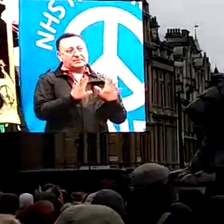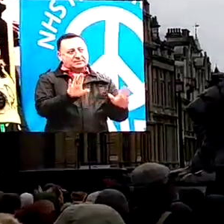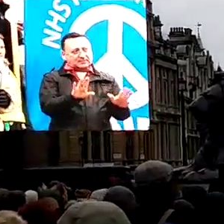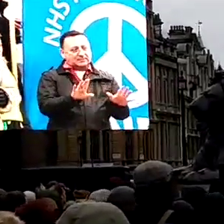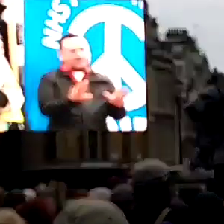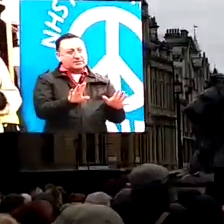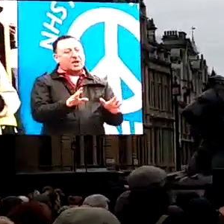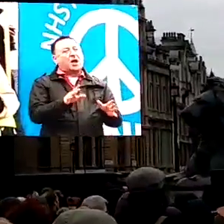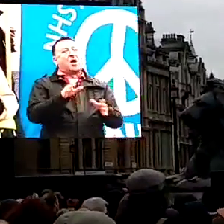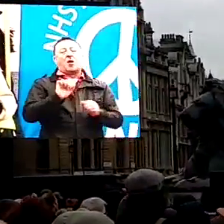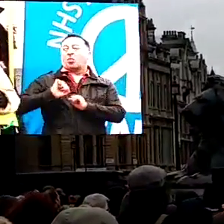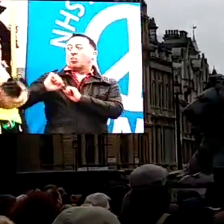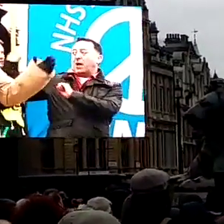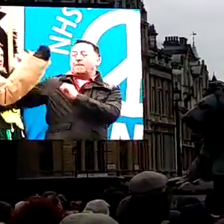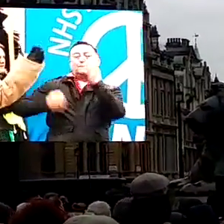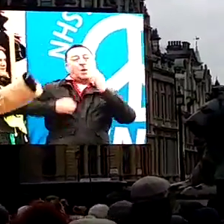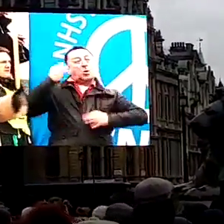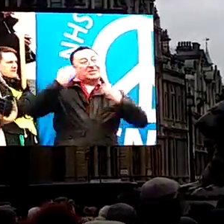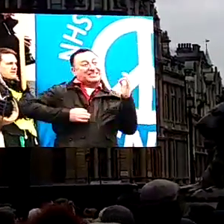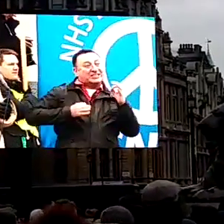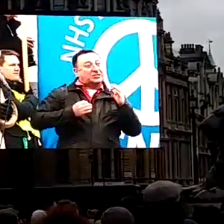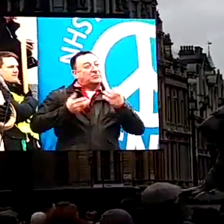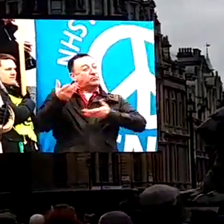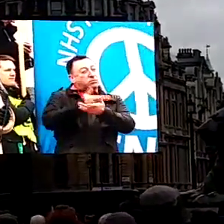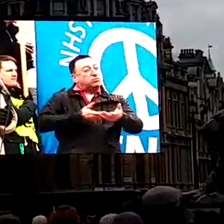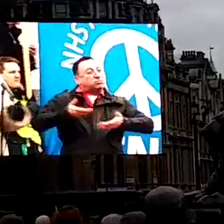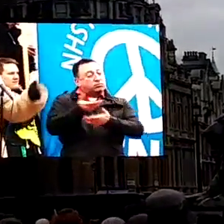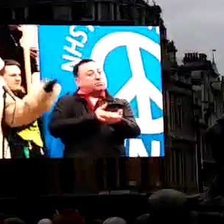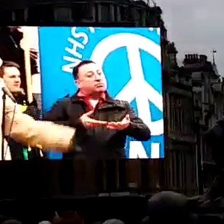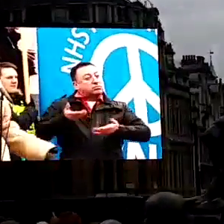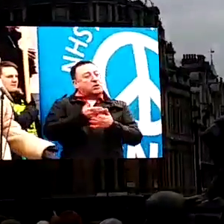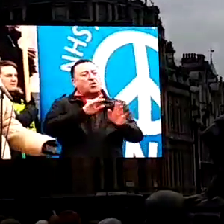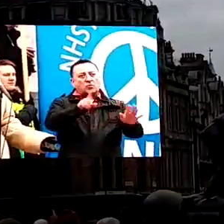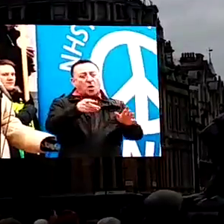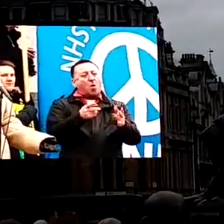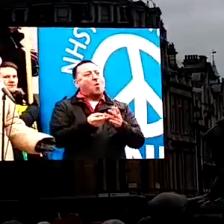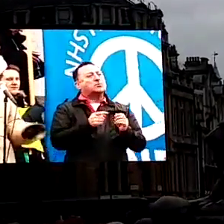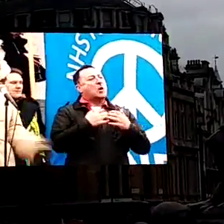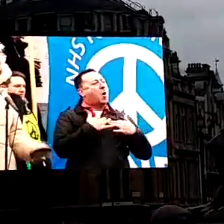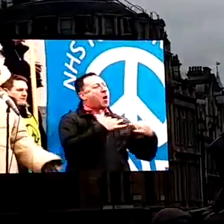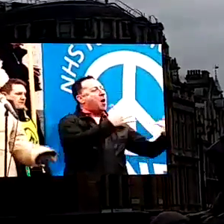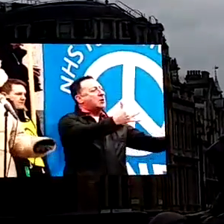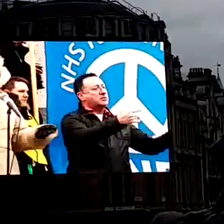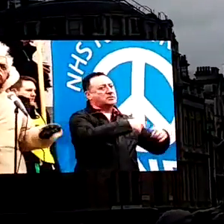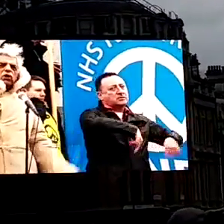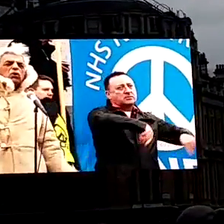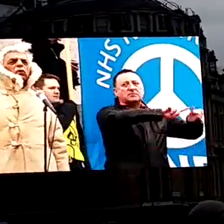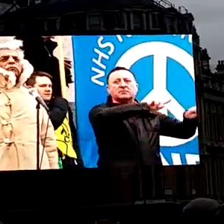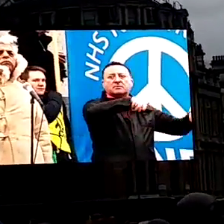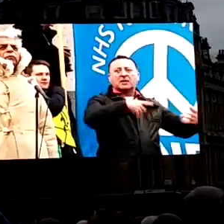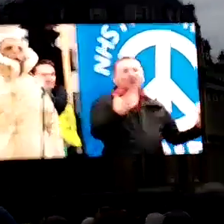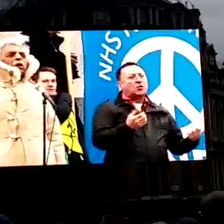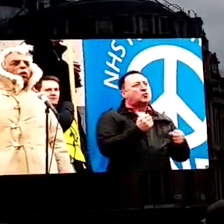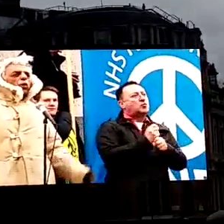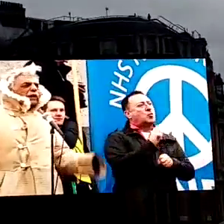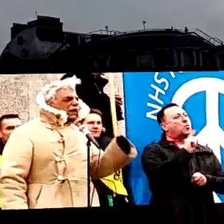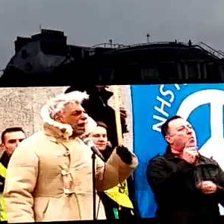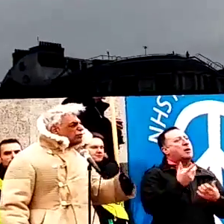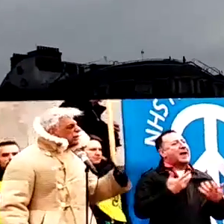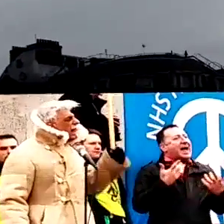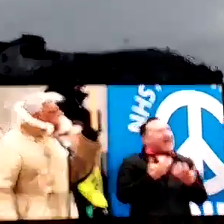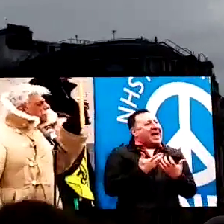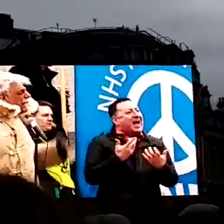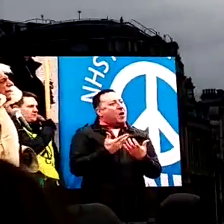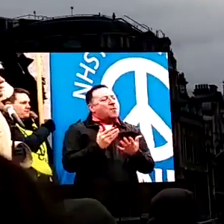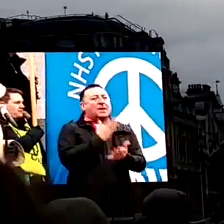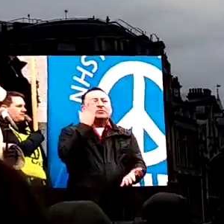the political leaders, including the ones we like, but on us. What are we going to do